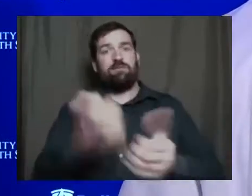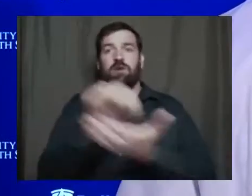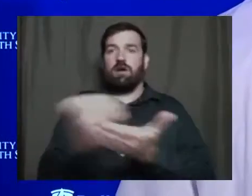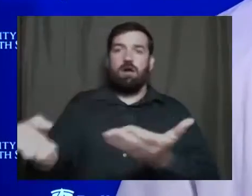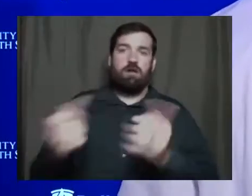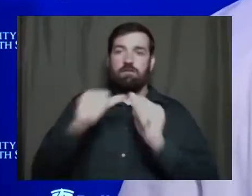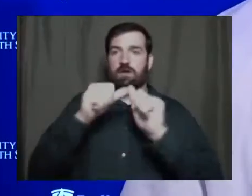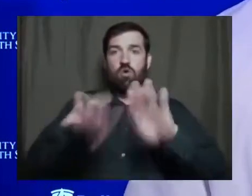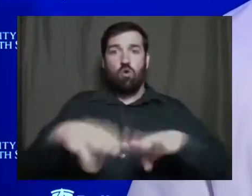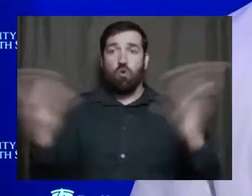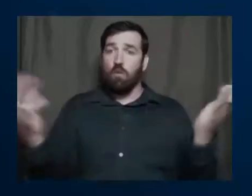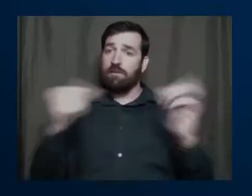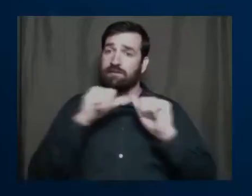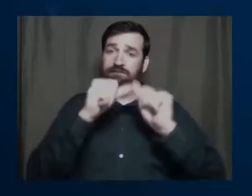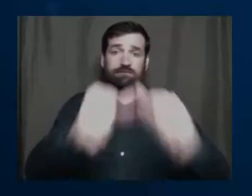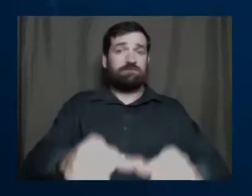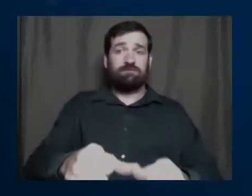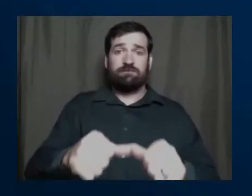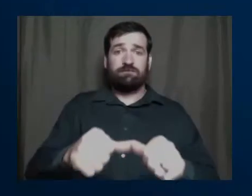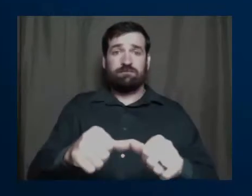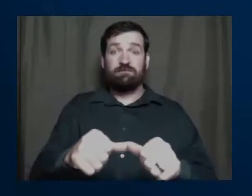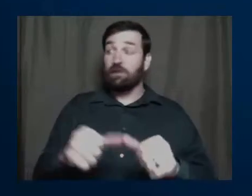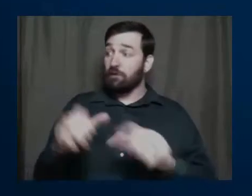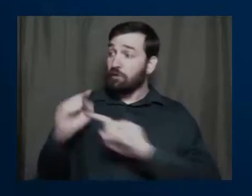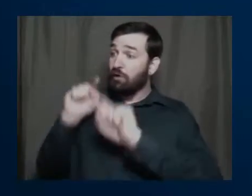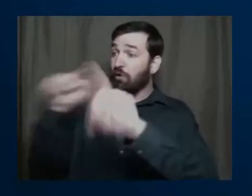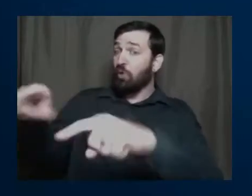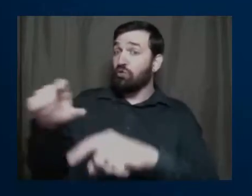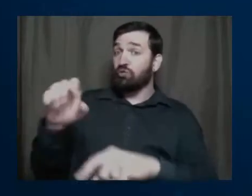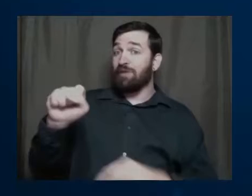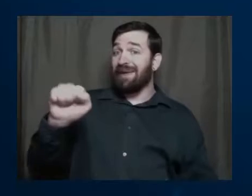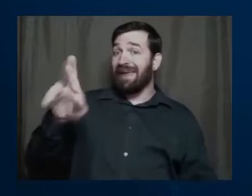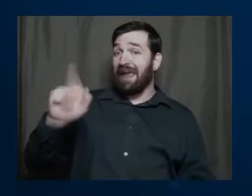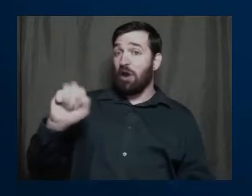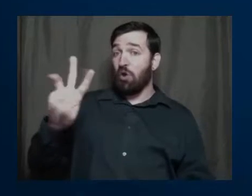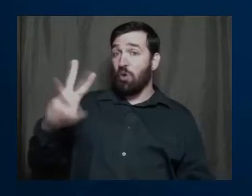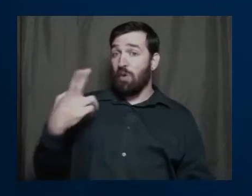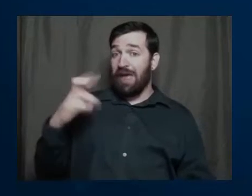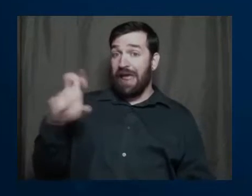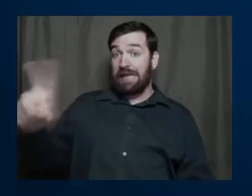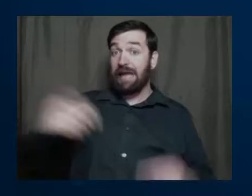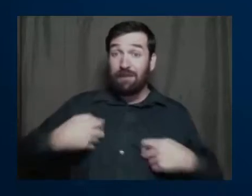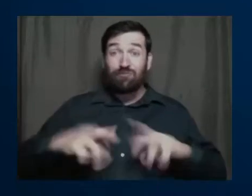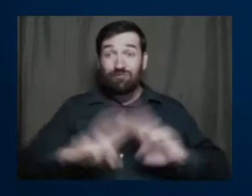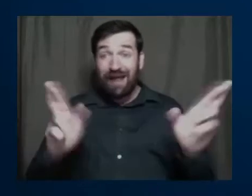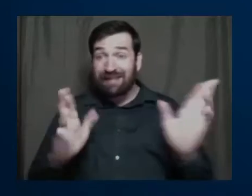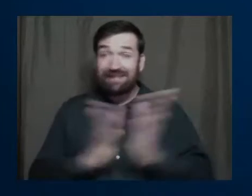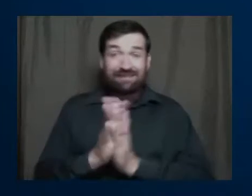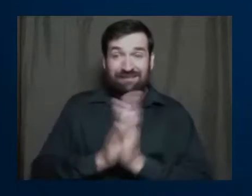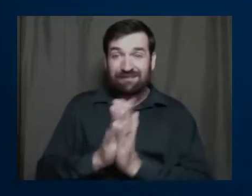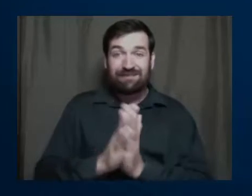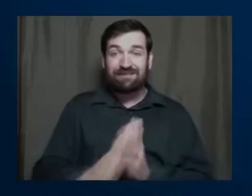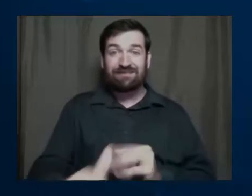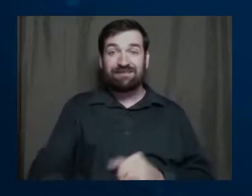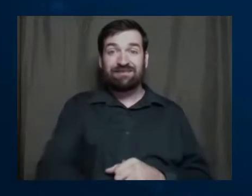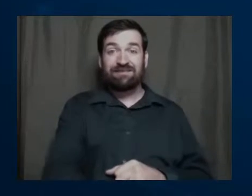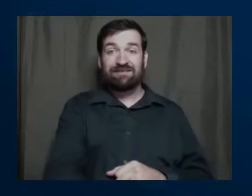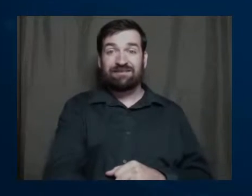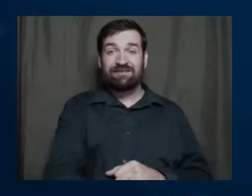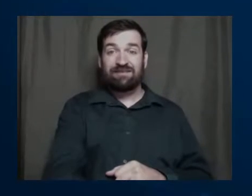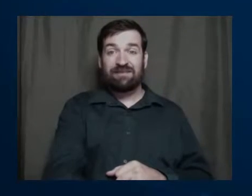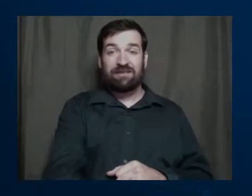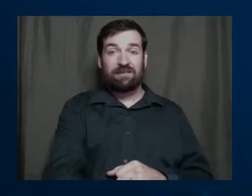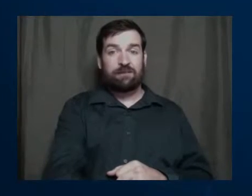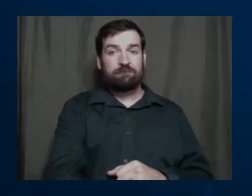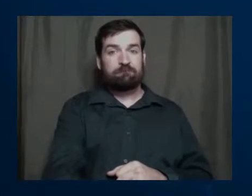things that we enjoy doing. Well, go to Arrowhead Stadium. Let's go. I'm ready. Let's do it. Okay, so I have to have you re-answer this